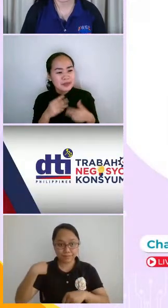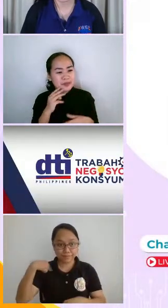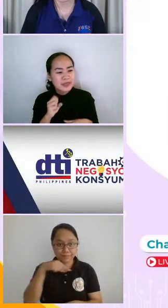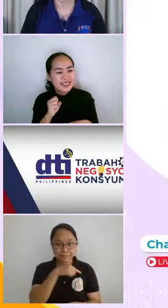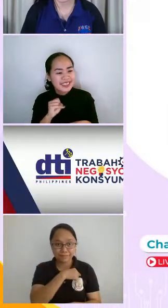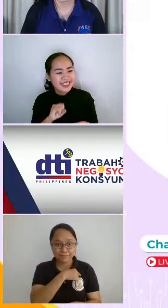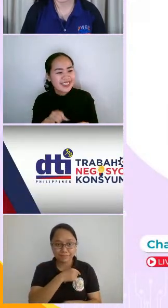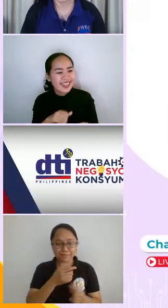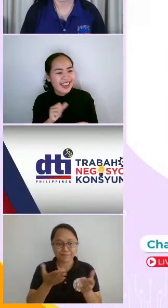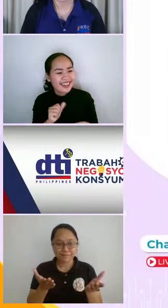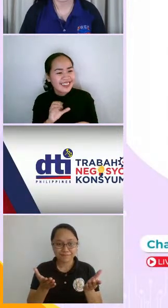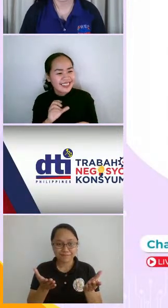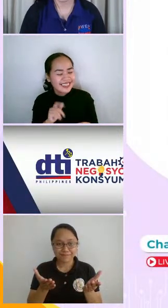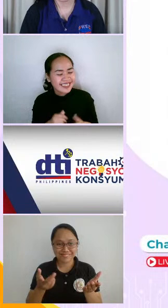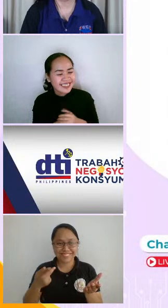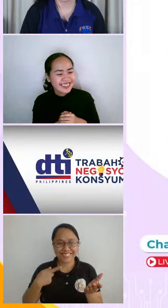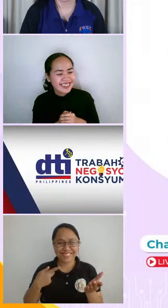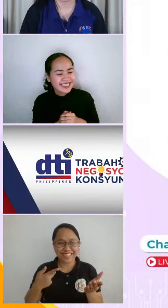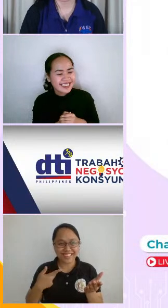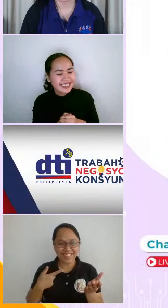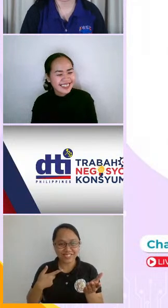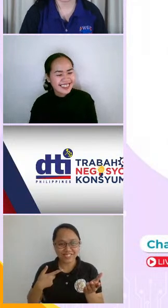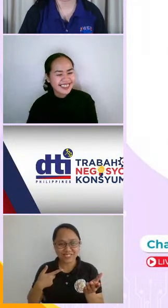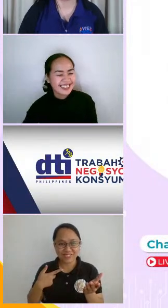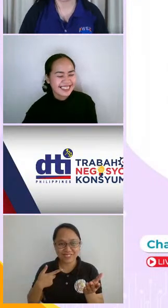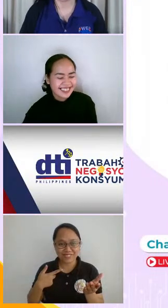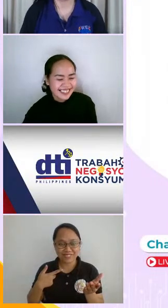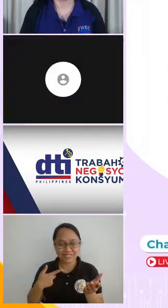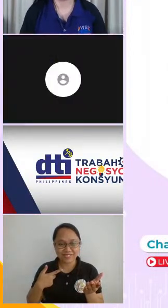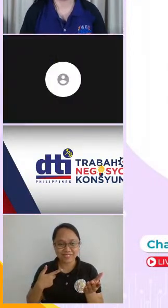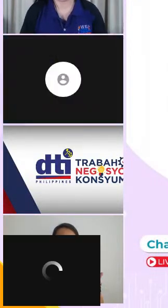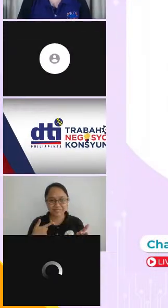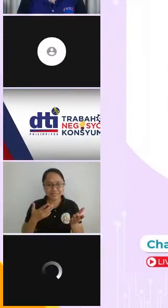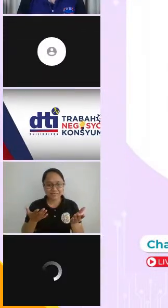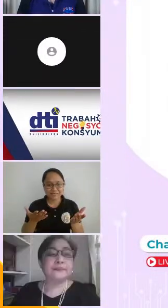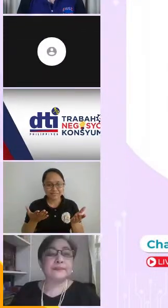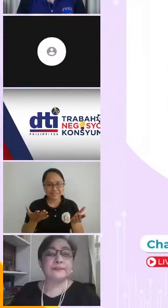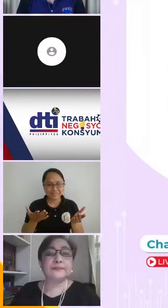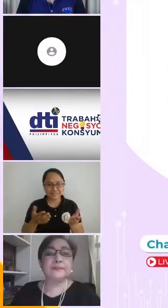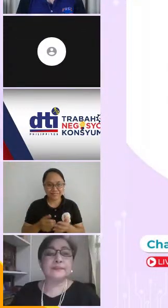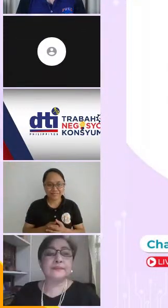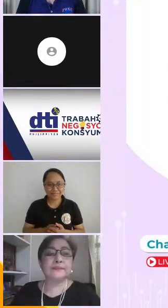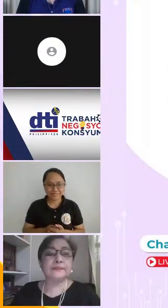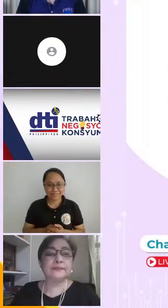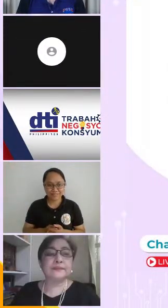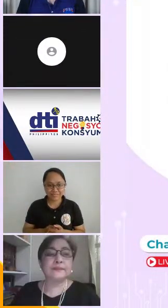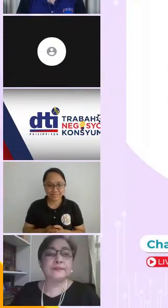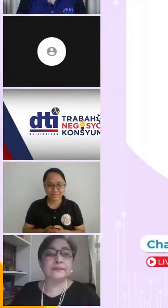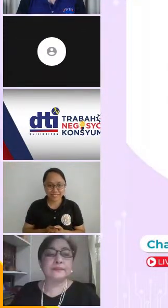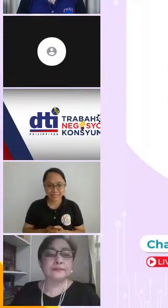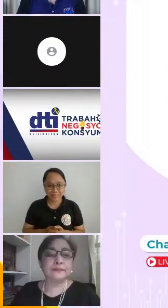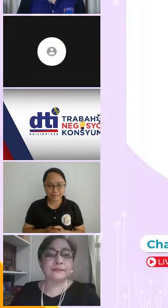Ms. Tess, and ASEC Lenny for our open forum.